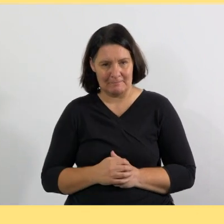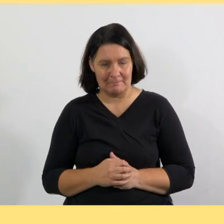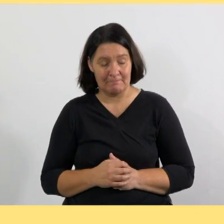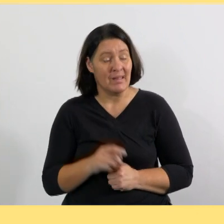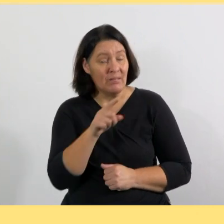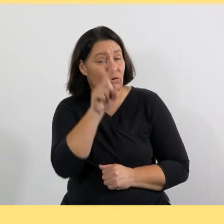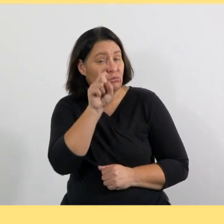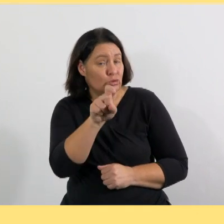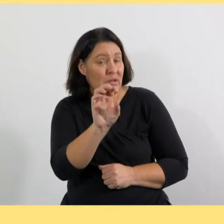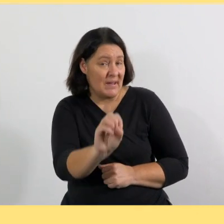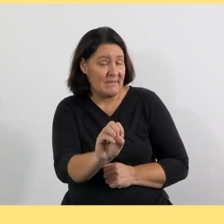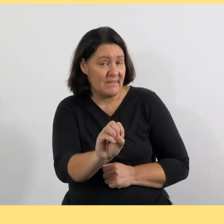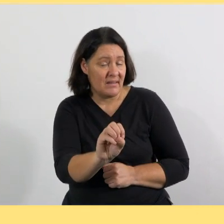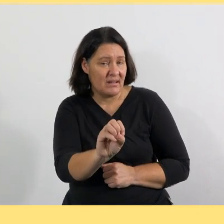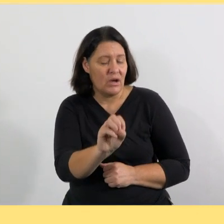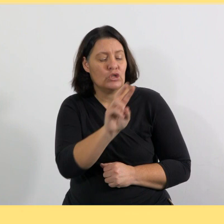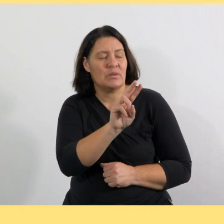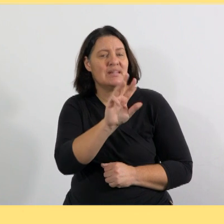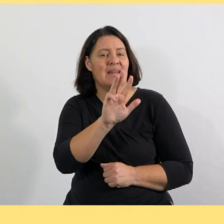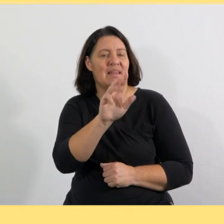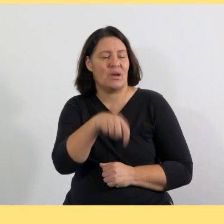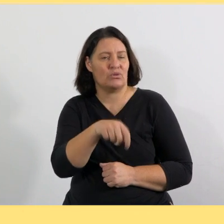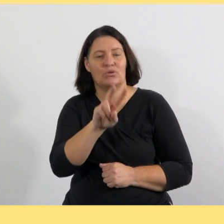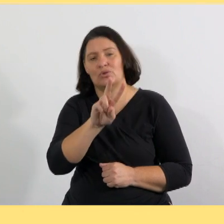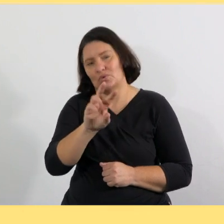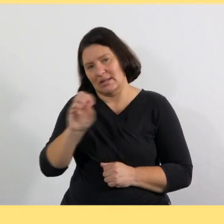29,200. That is what you should have here now,